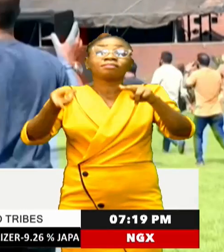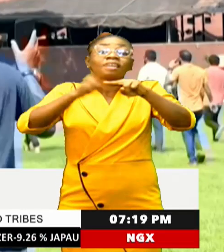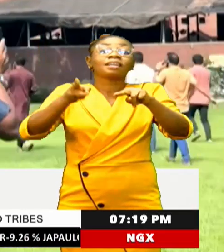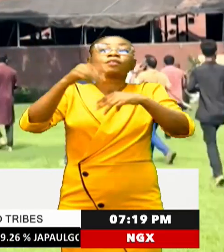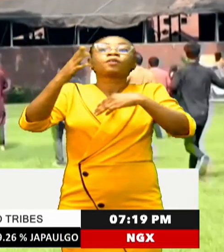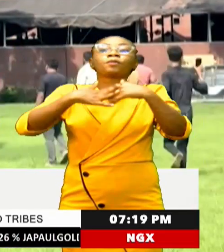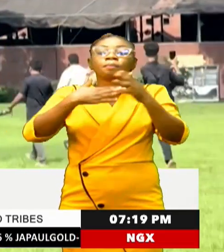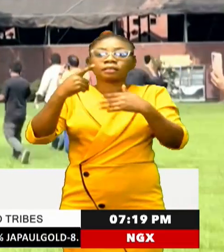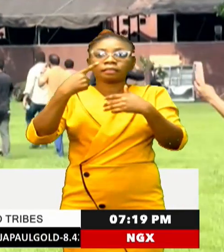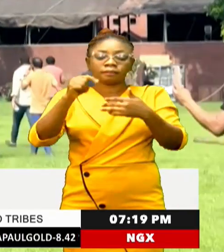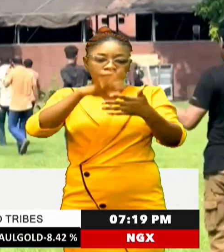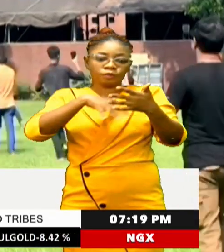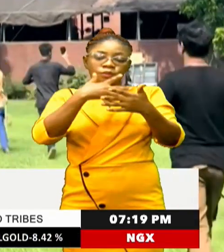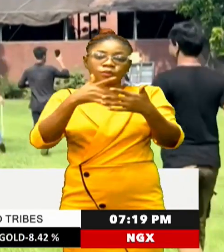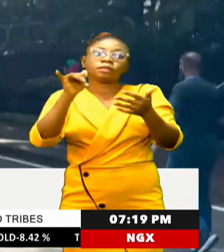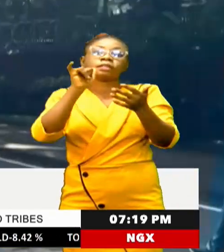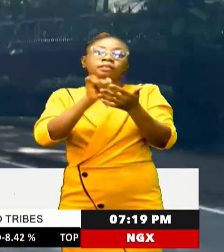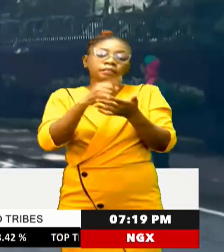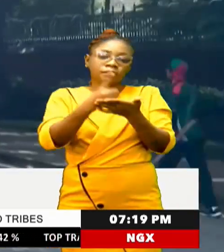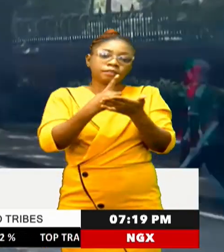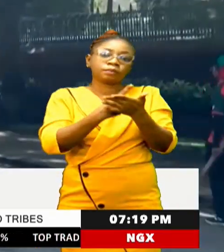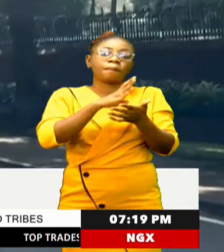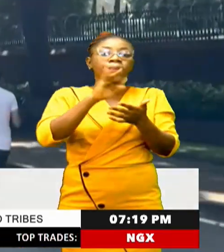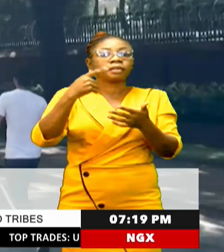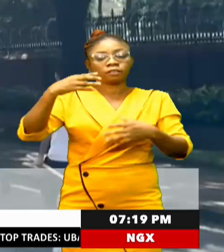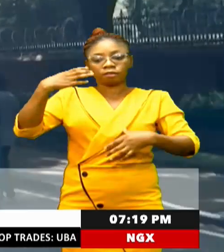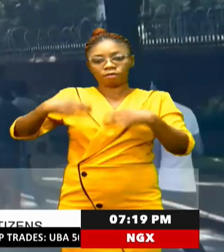been scaled back by Bangladesh top court.